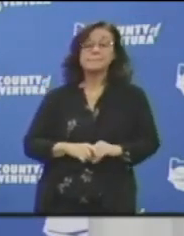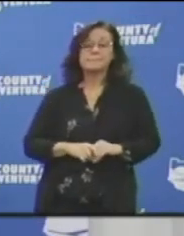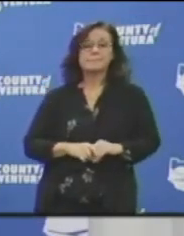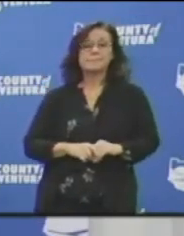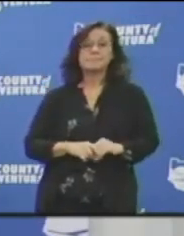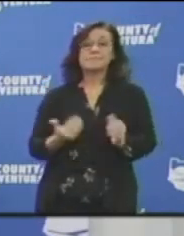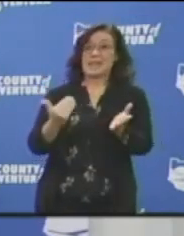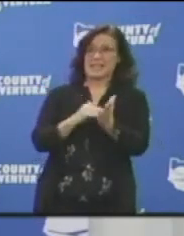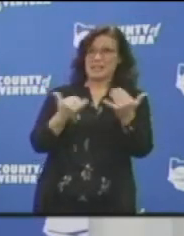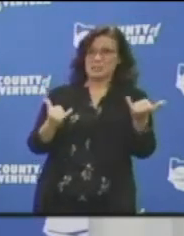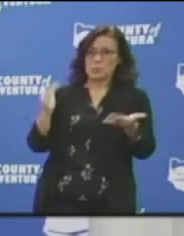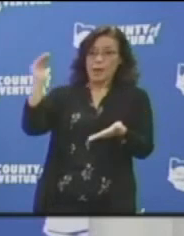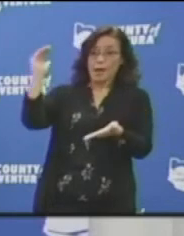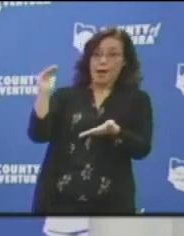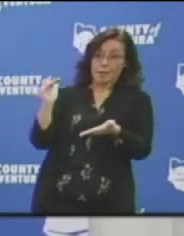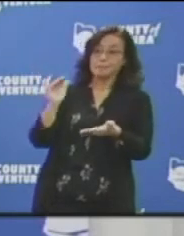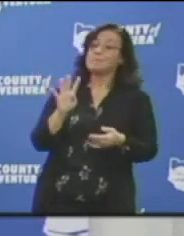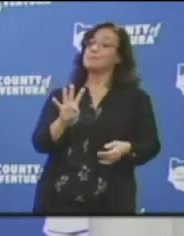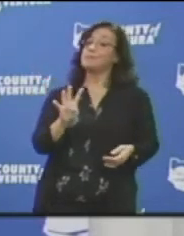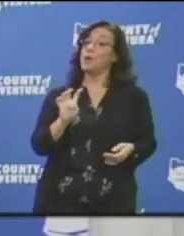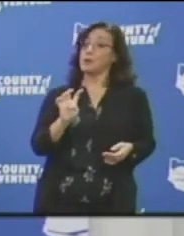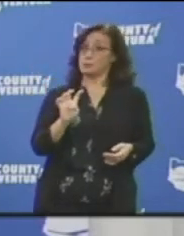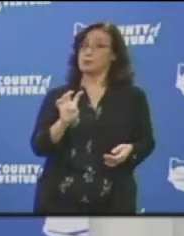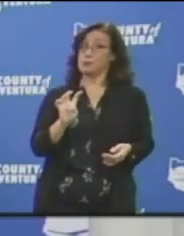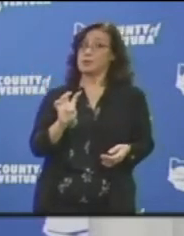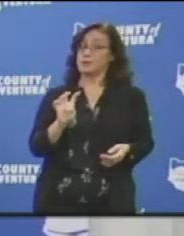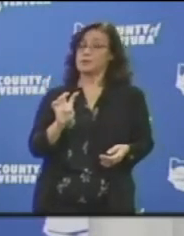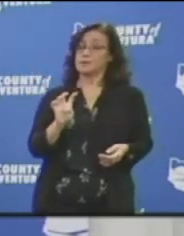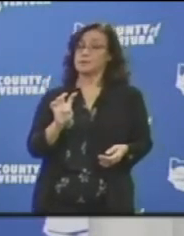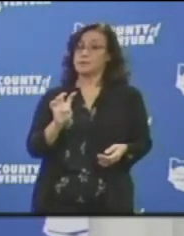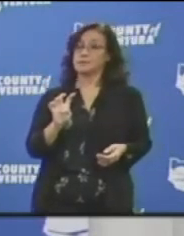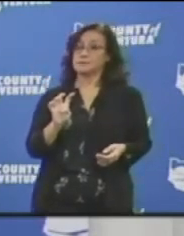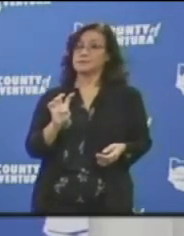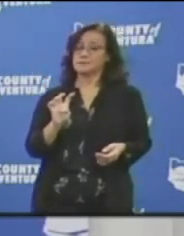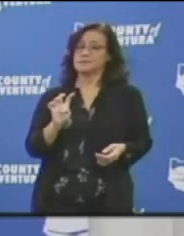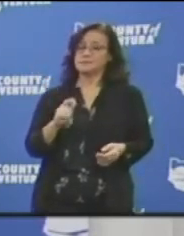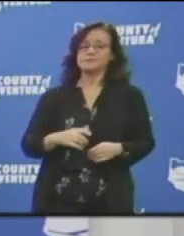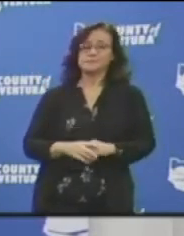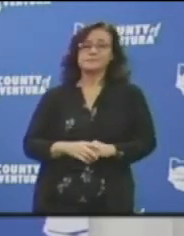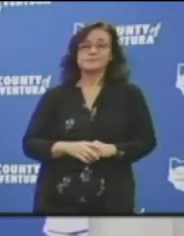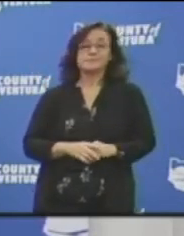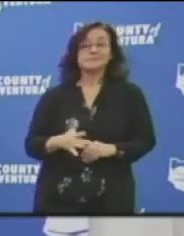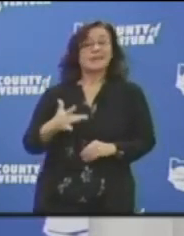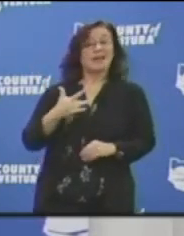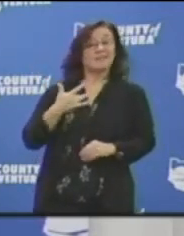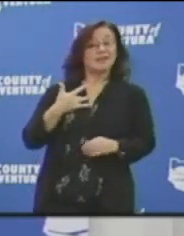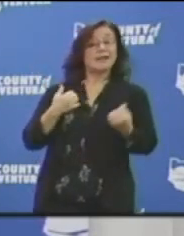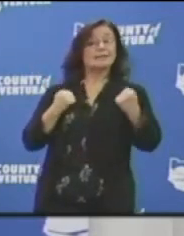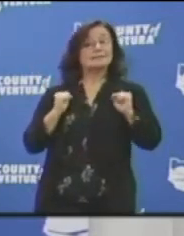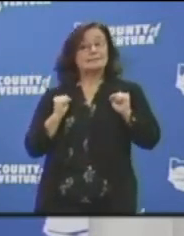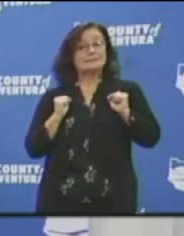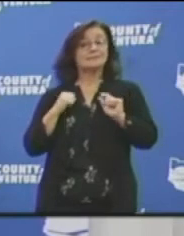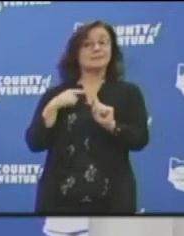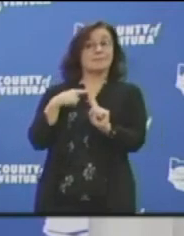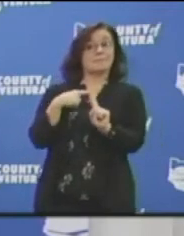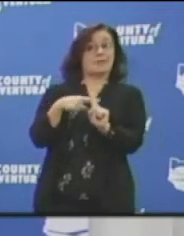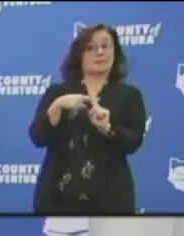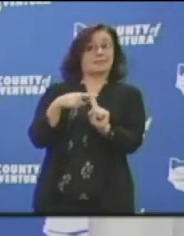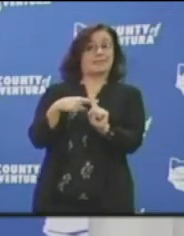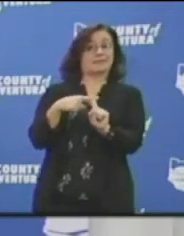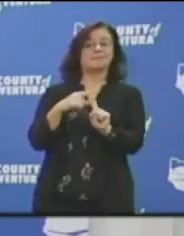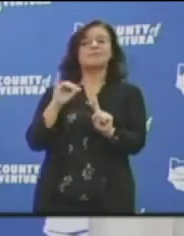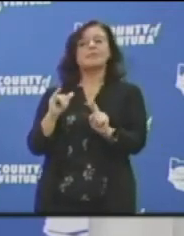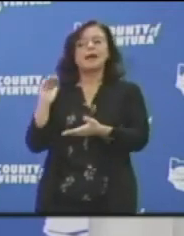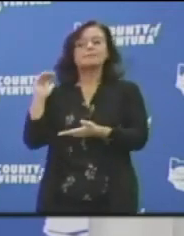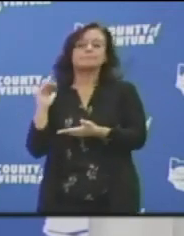we're reporting 400 new cases. And I think this is cause for optimism. That is only 1 point on